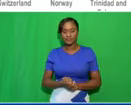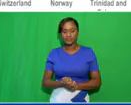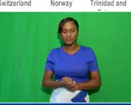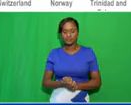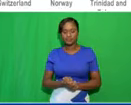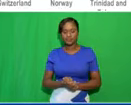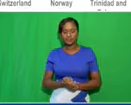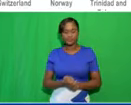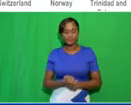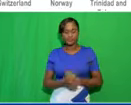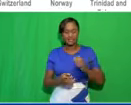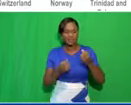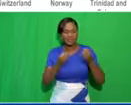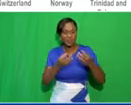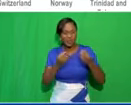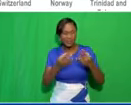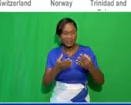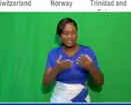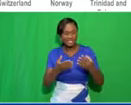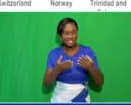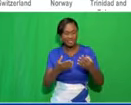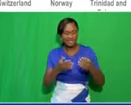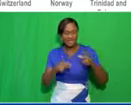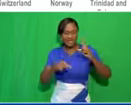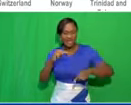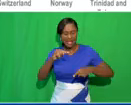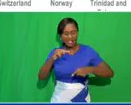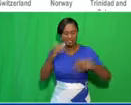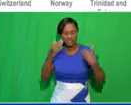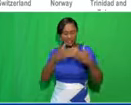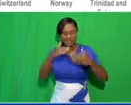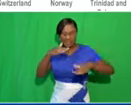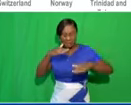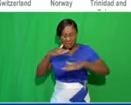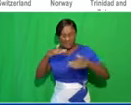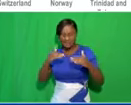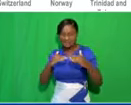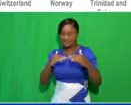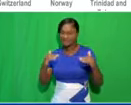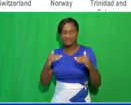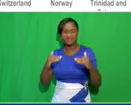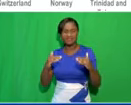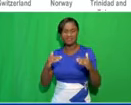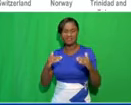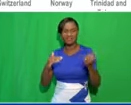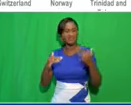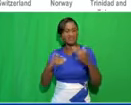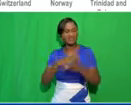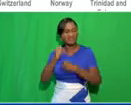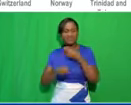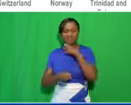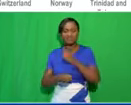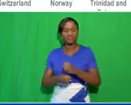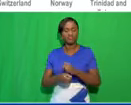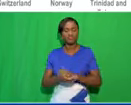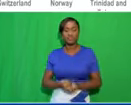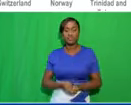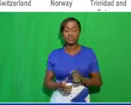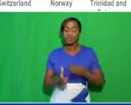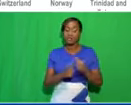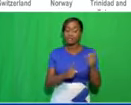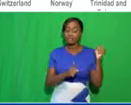not reaching the basic level at 15. Agreed. And what happens is that eventually impacts even on